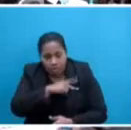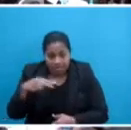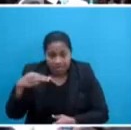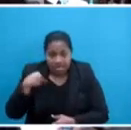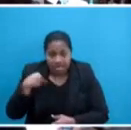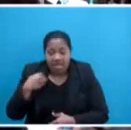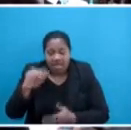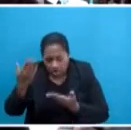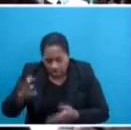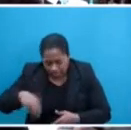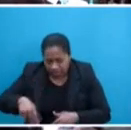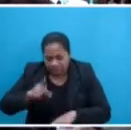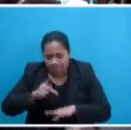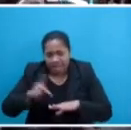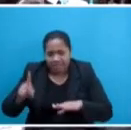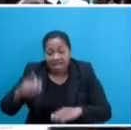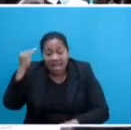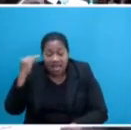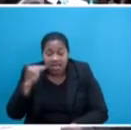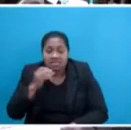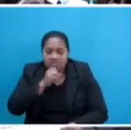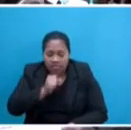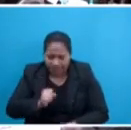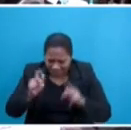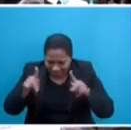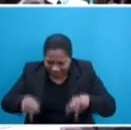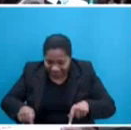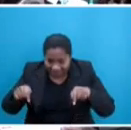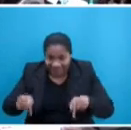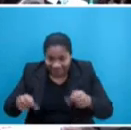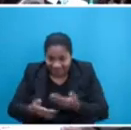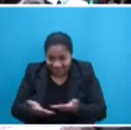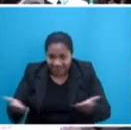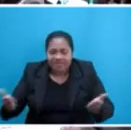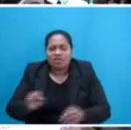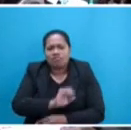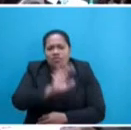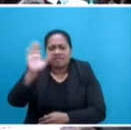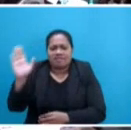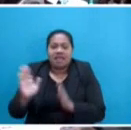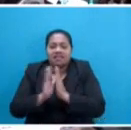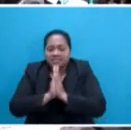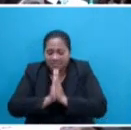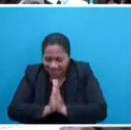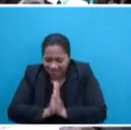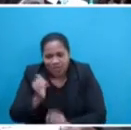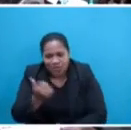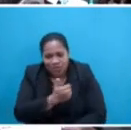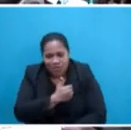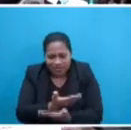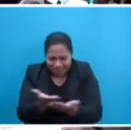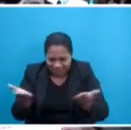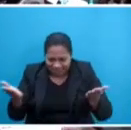August Parliament, ladies and gentlemen, present in the Vistas Gallery, Nisambula Vinaka, Namaste, and a good morning to you